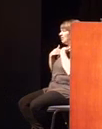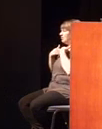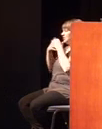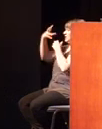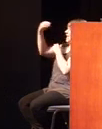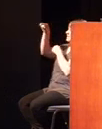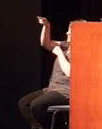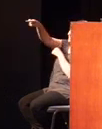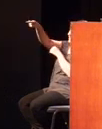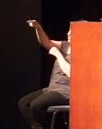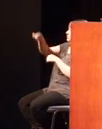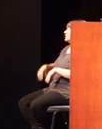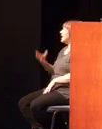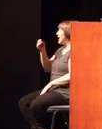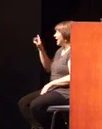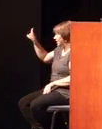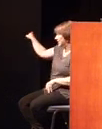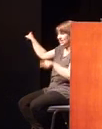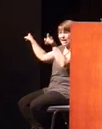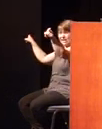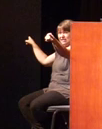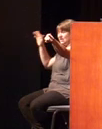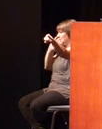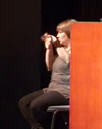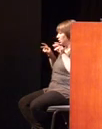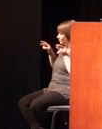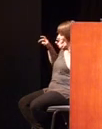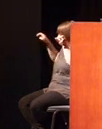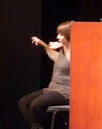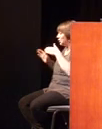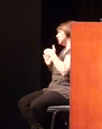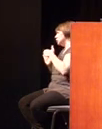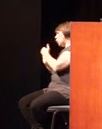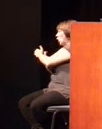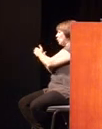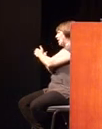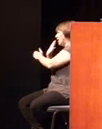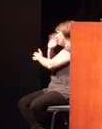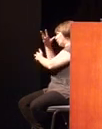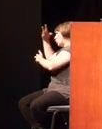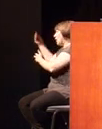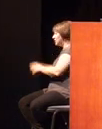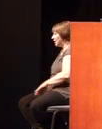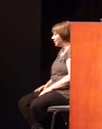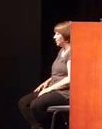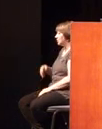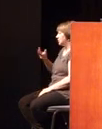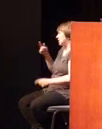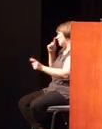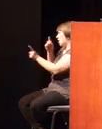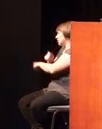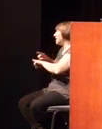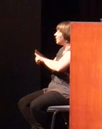entered and also on the sides that will take you into a vestibule that leads to a hallway that leads to outside. So there